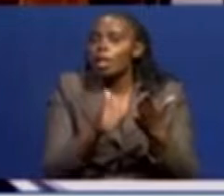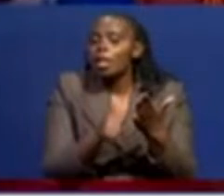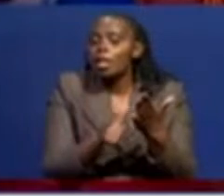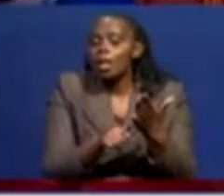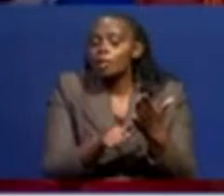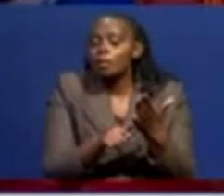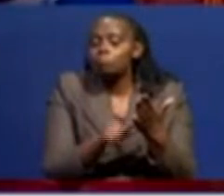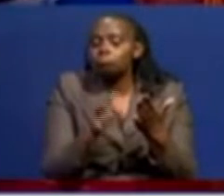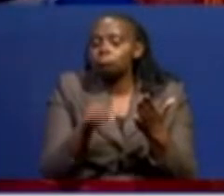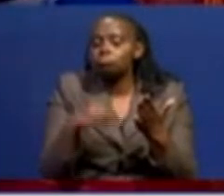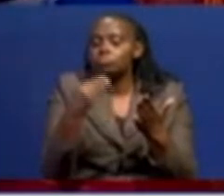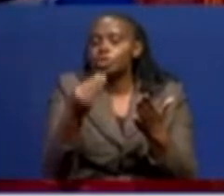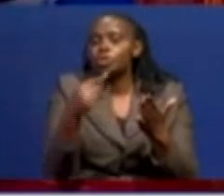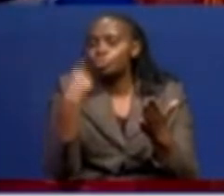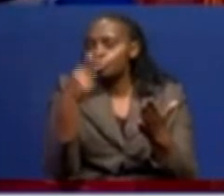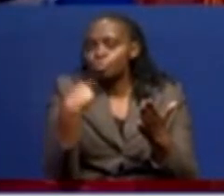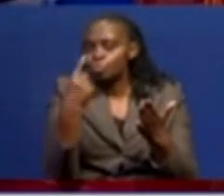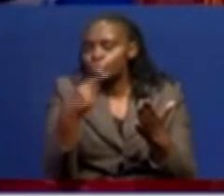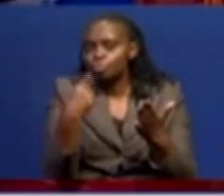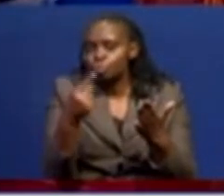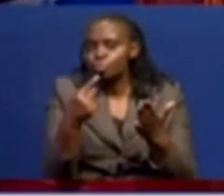But the letter addresses